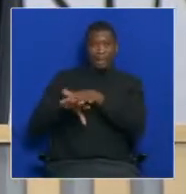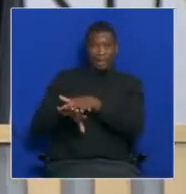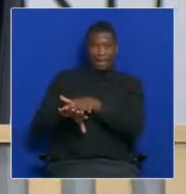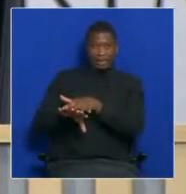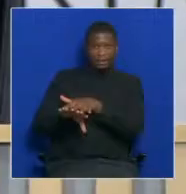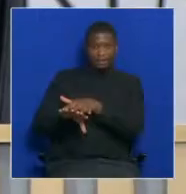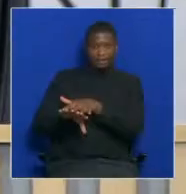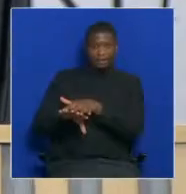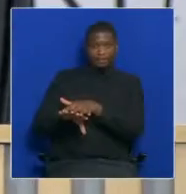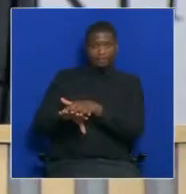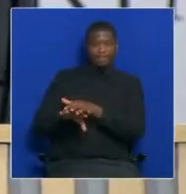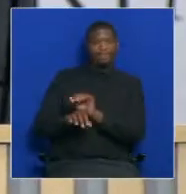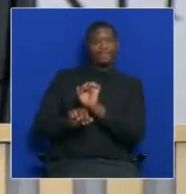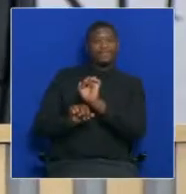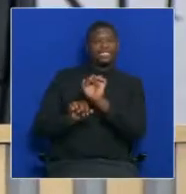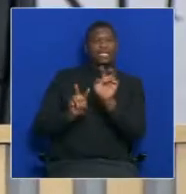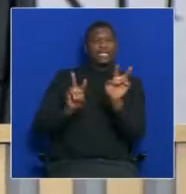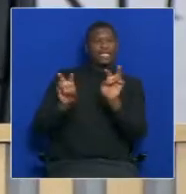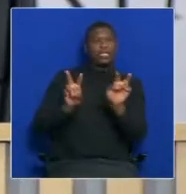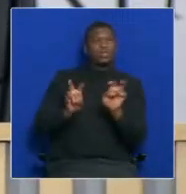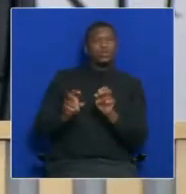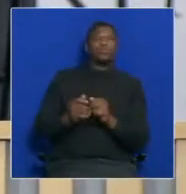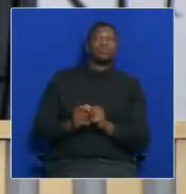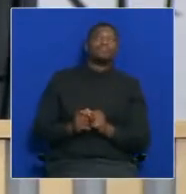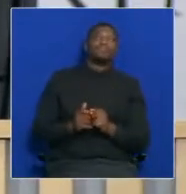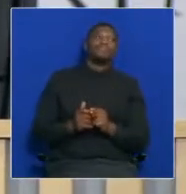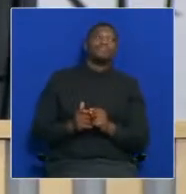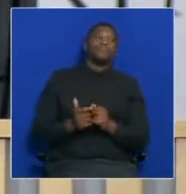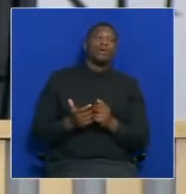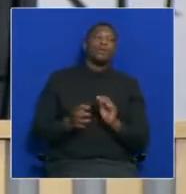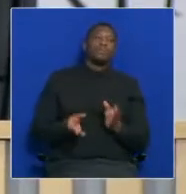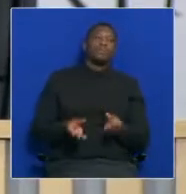That issue is addressed in the manual,